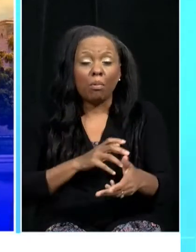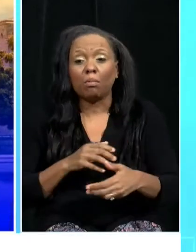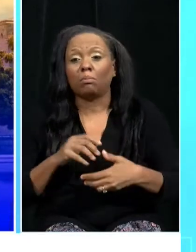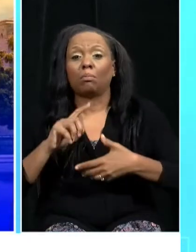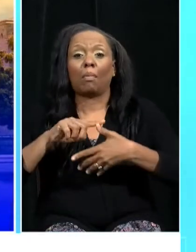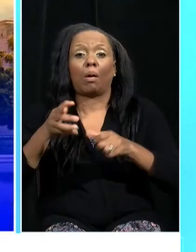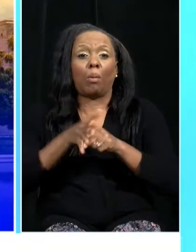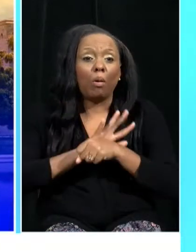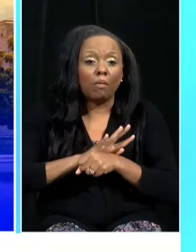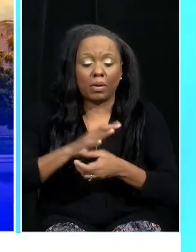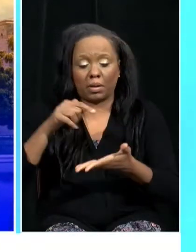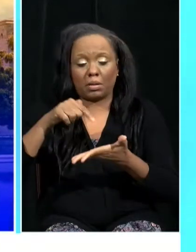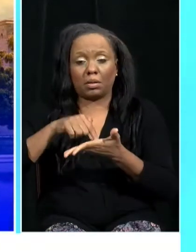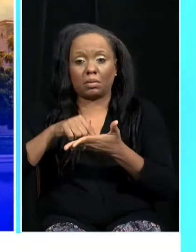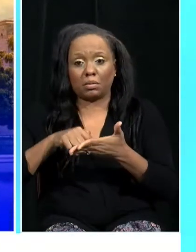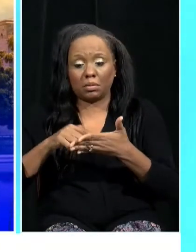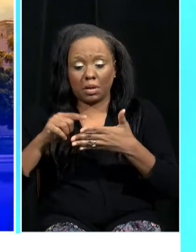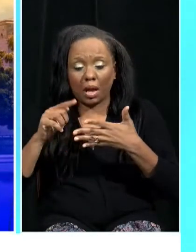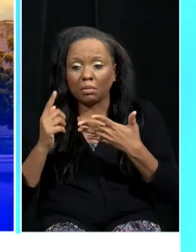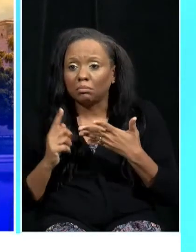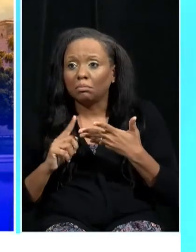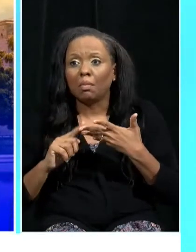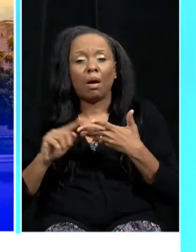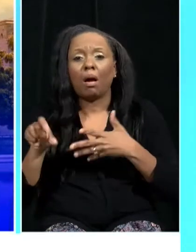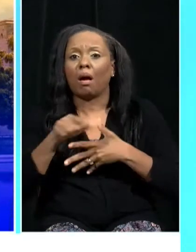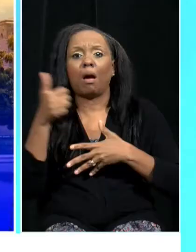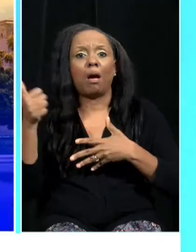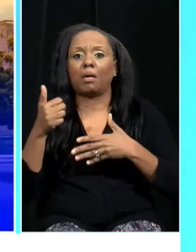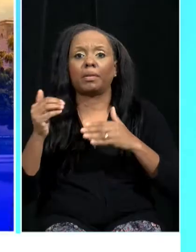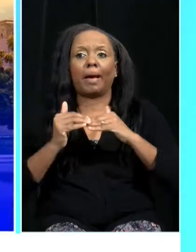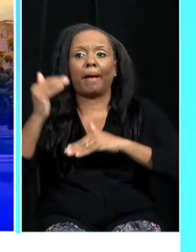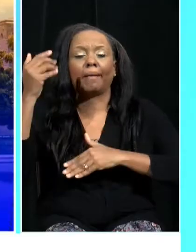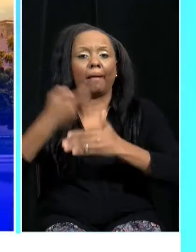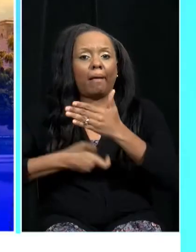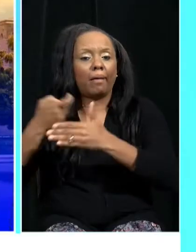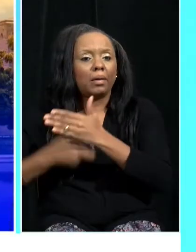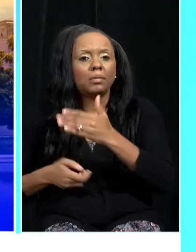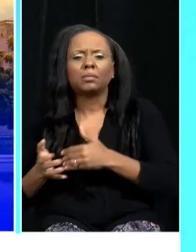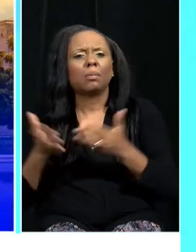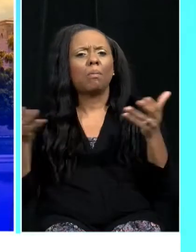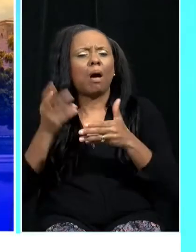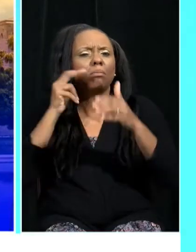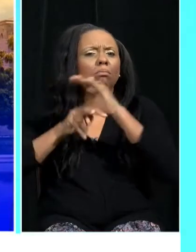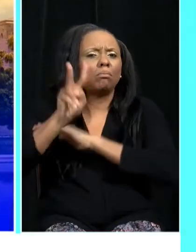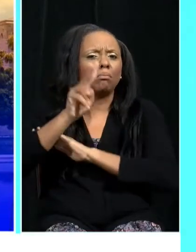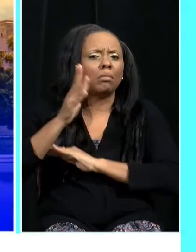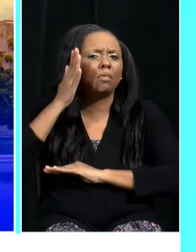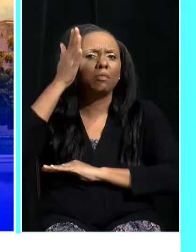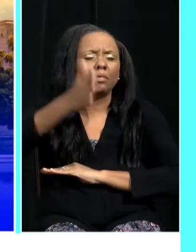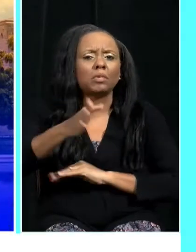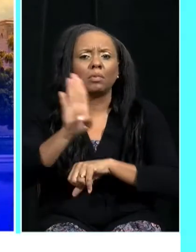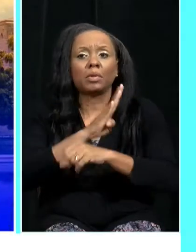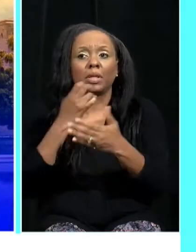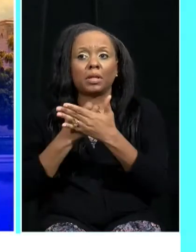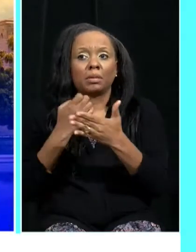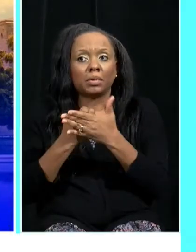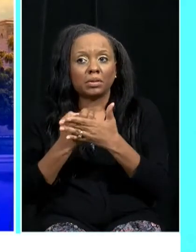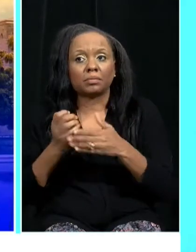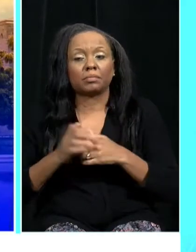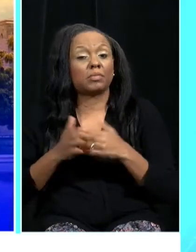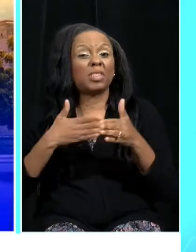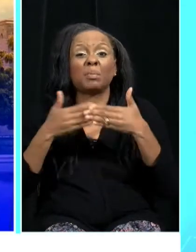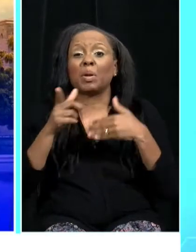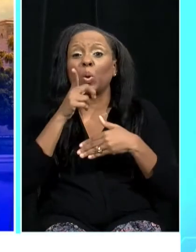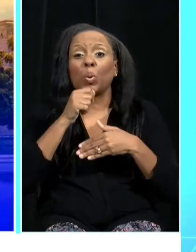debt issues and supply chain problems, and the attendant high costs. So what lies ahead for the Barbados economy, regardless of the political